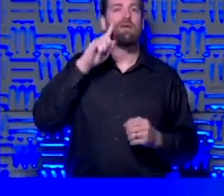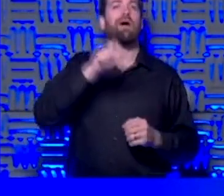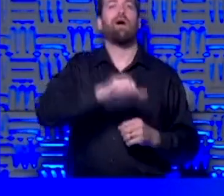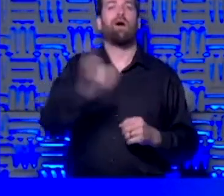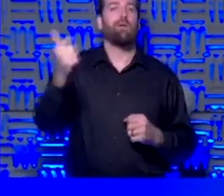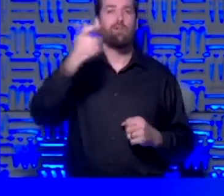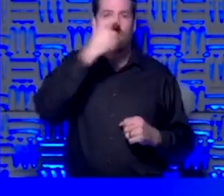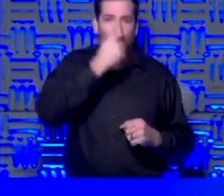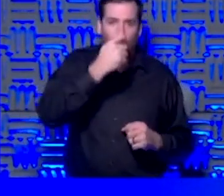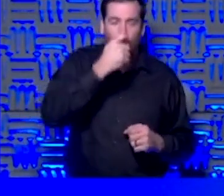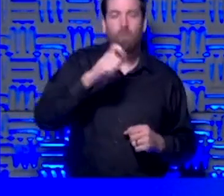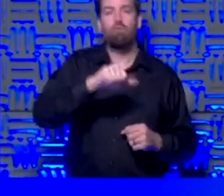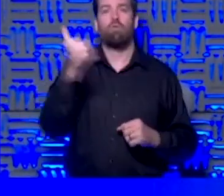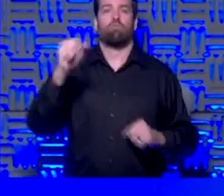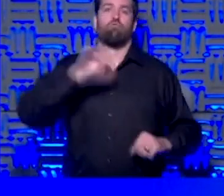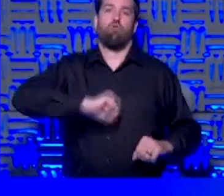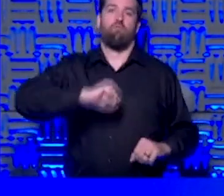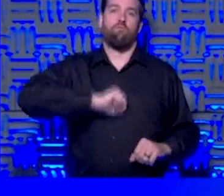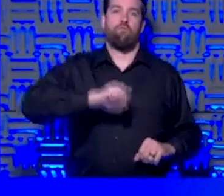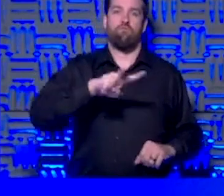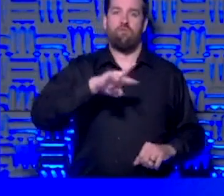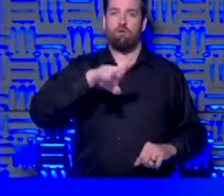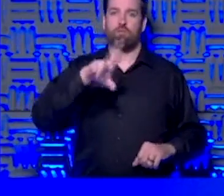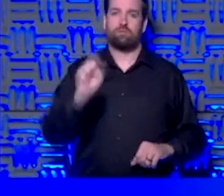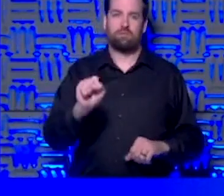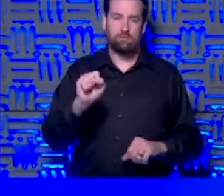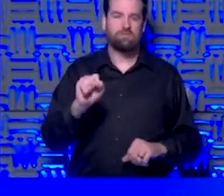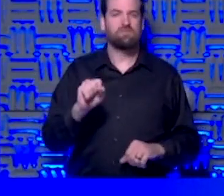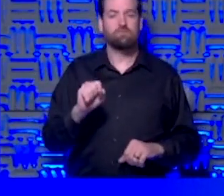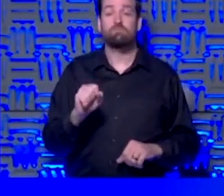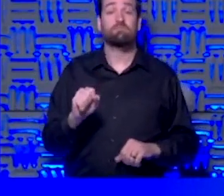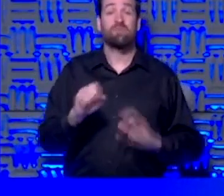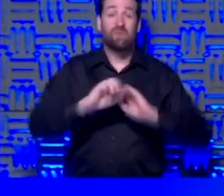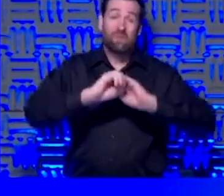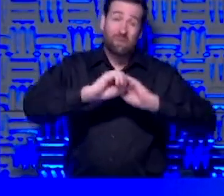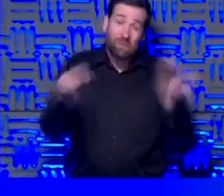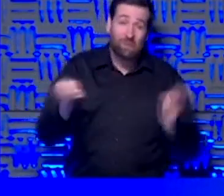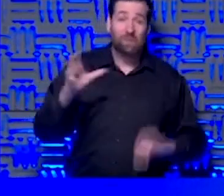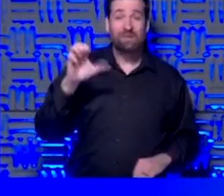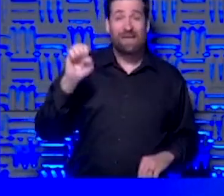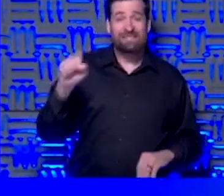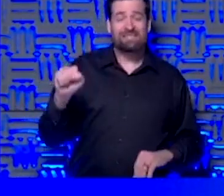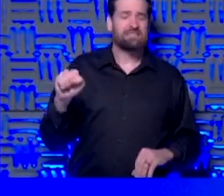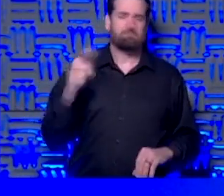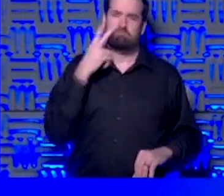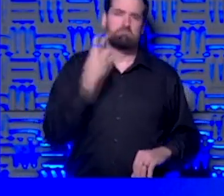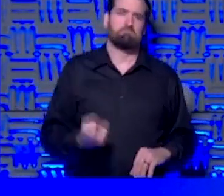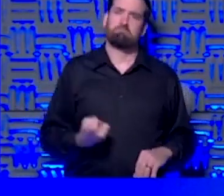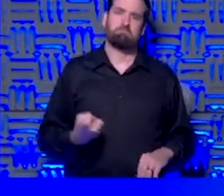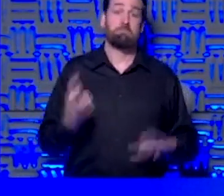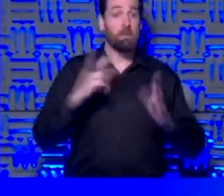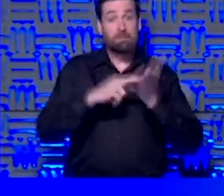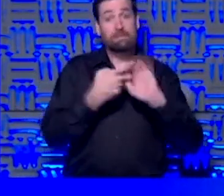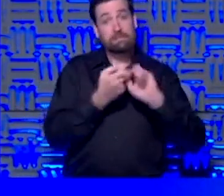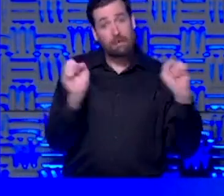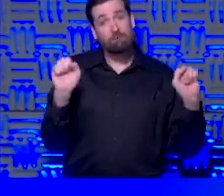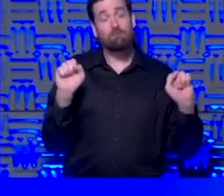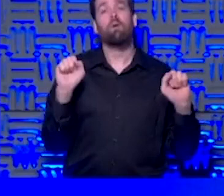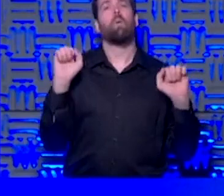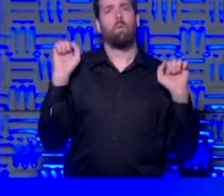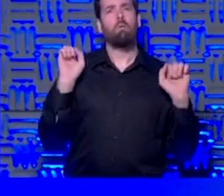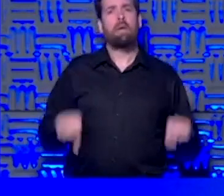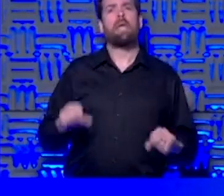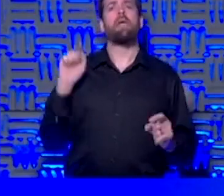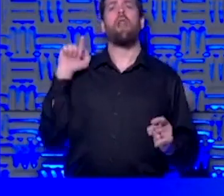cold viruses going around. So there's always something circulating. I don't think there'll ever be zero cases in the community. Does that mean it's safe? I think we can get to a